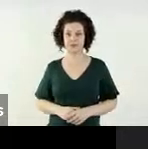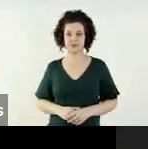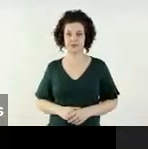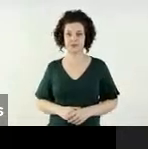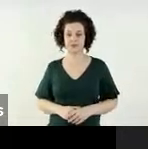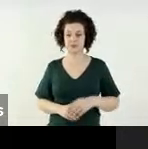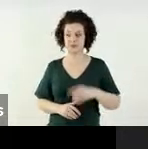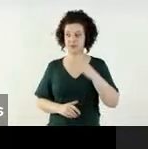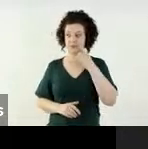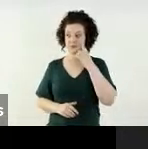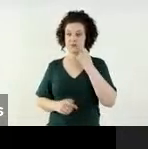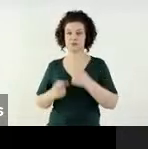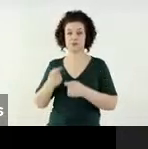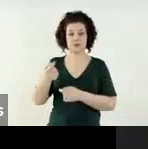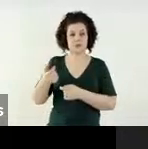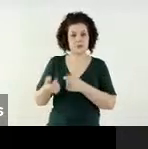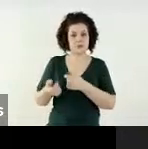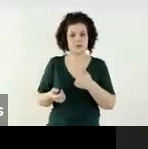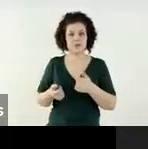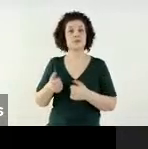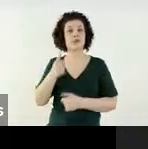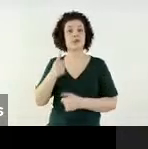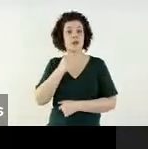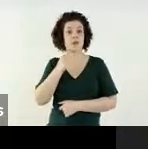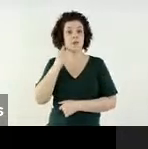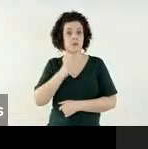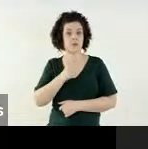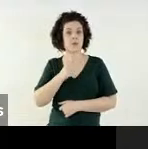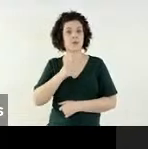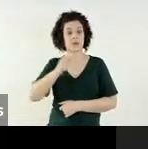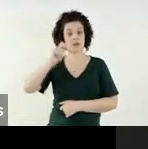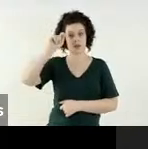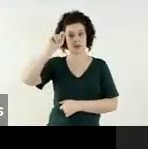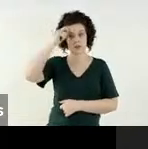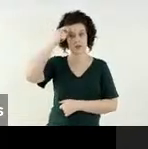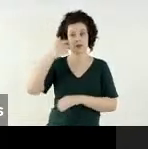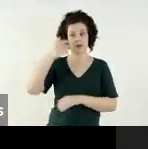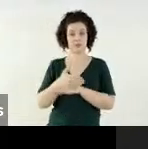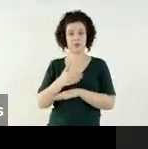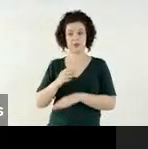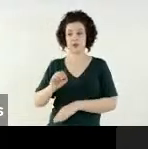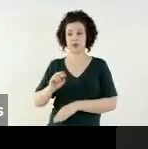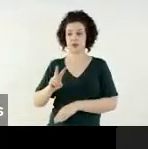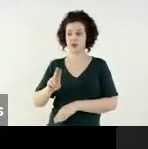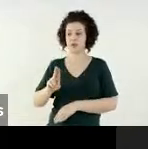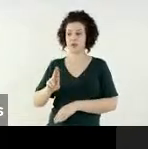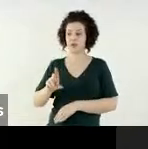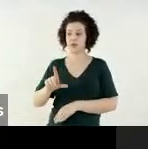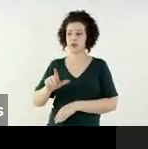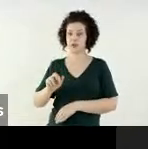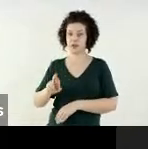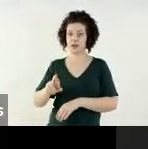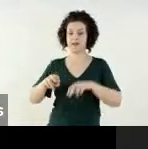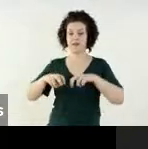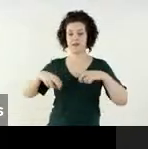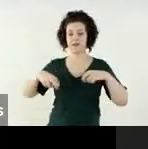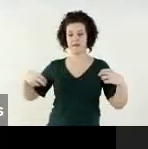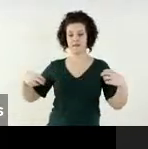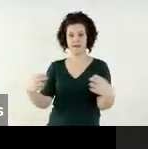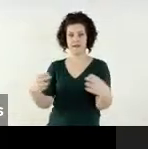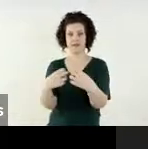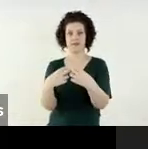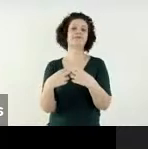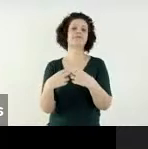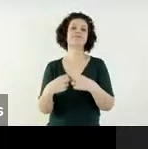at least, who participated in the Avulars on Root Works. And it appears here placed to next